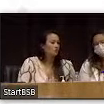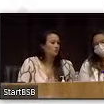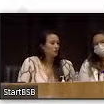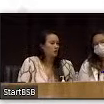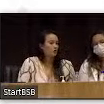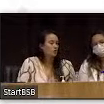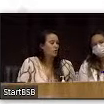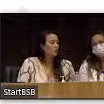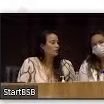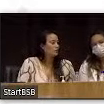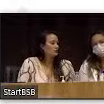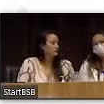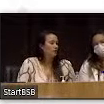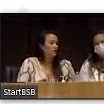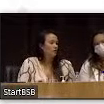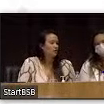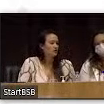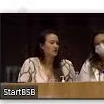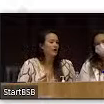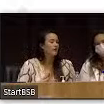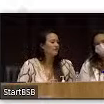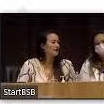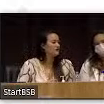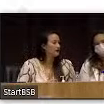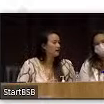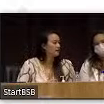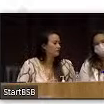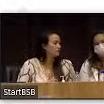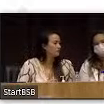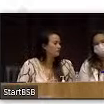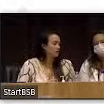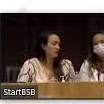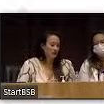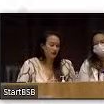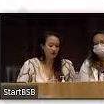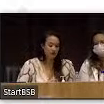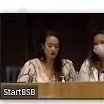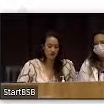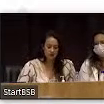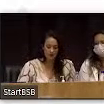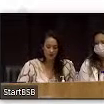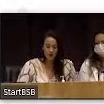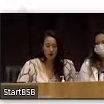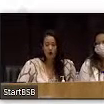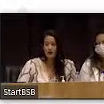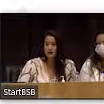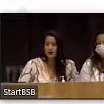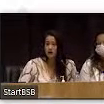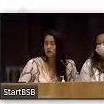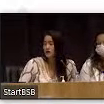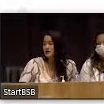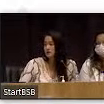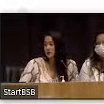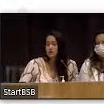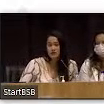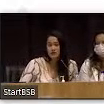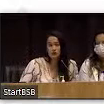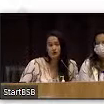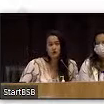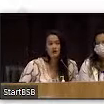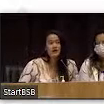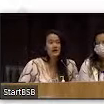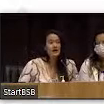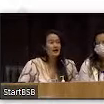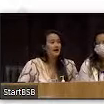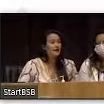or any other emergency room from another hospital, and they have to be referenced to us. So in the case